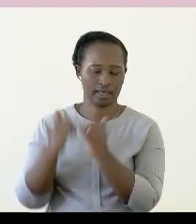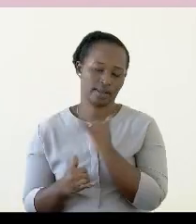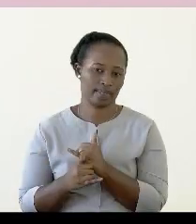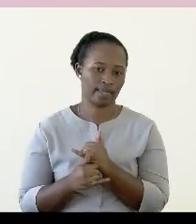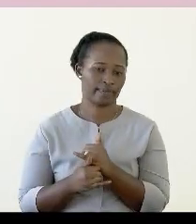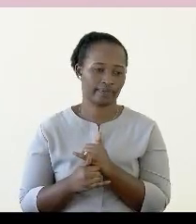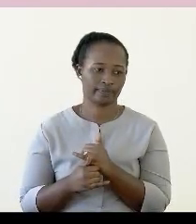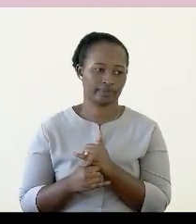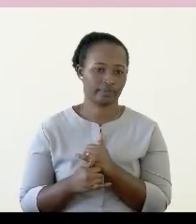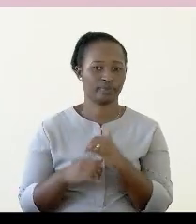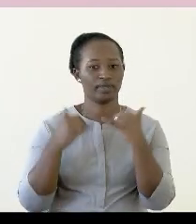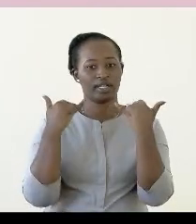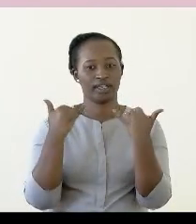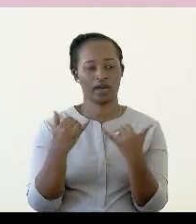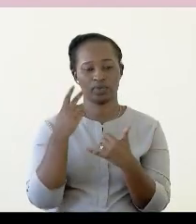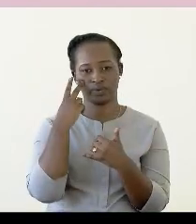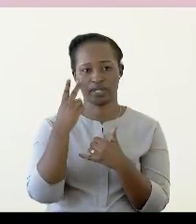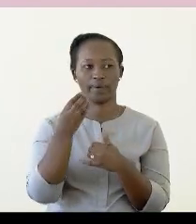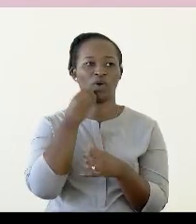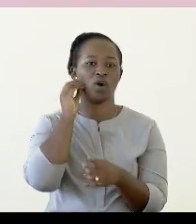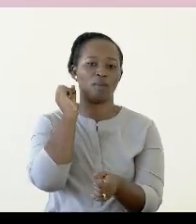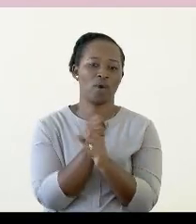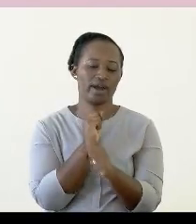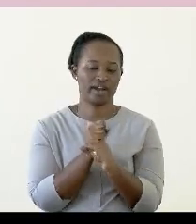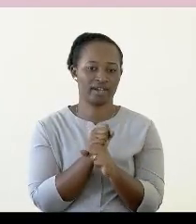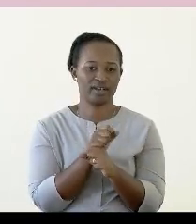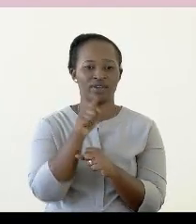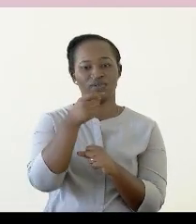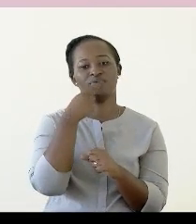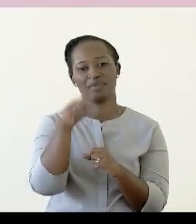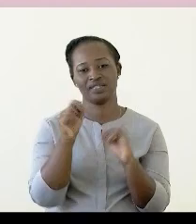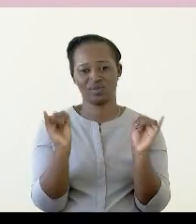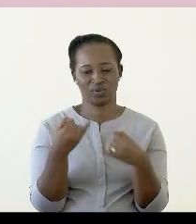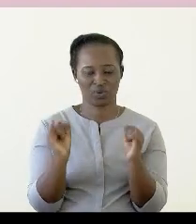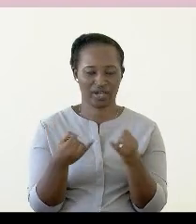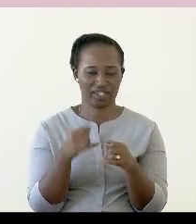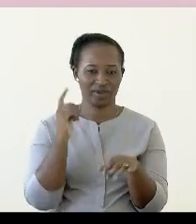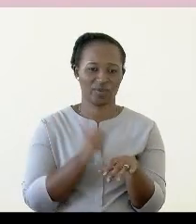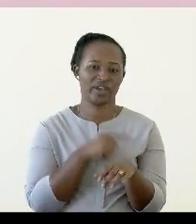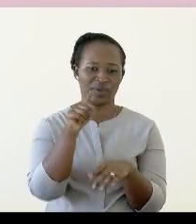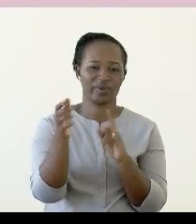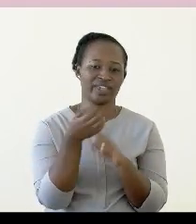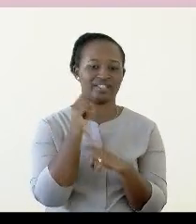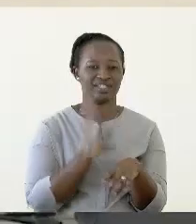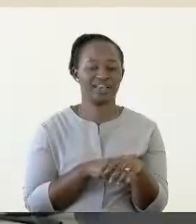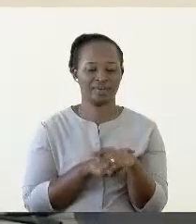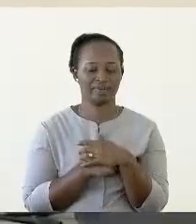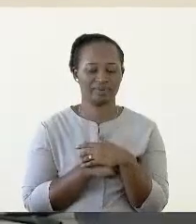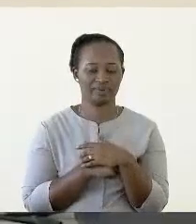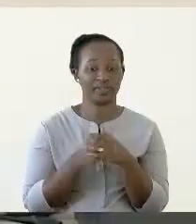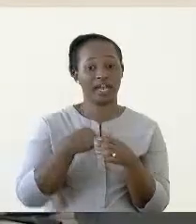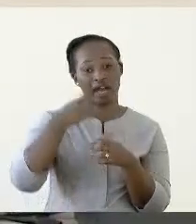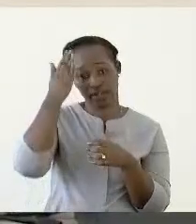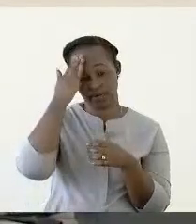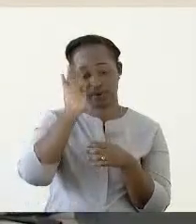let us have a look at the homework you have to try when you will get time. I know